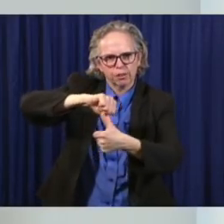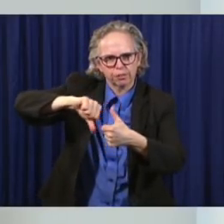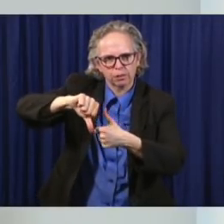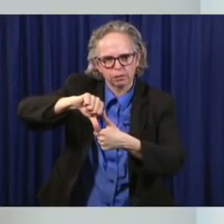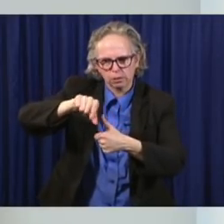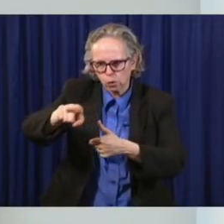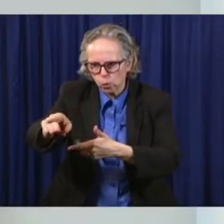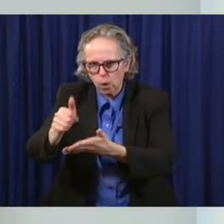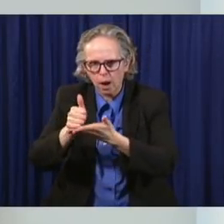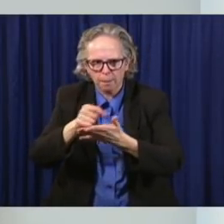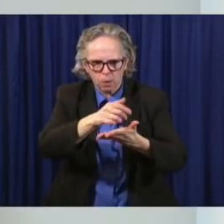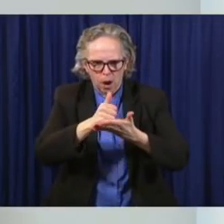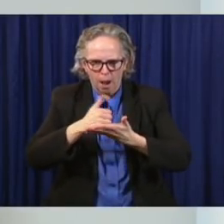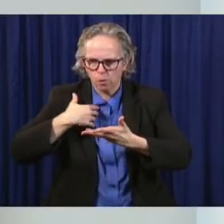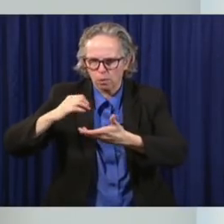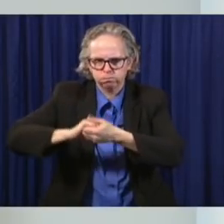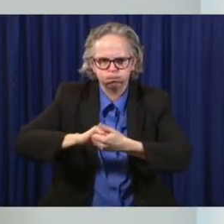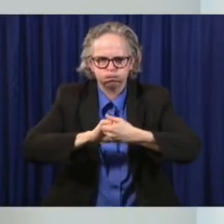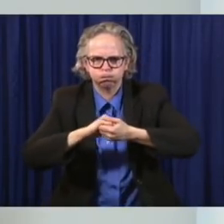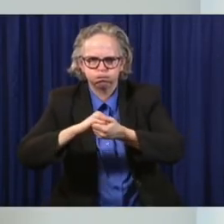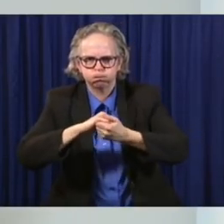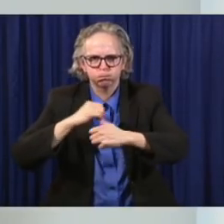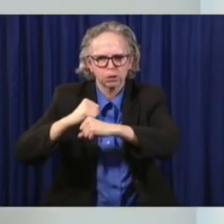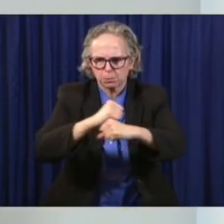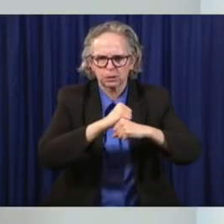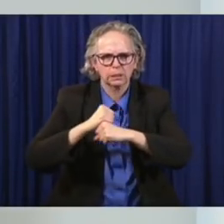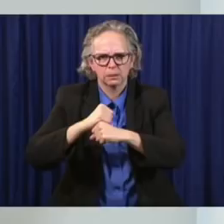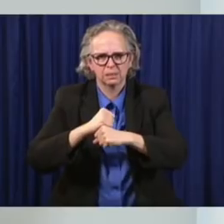and really selflessly